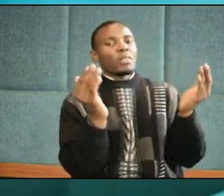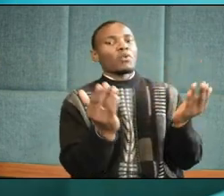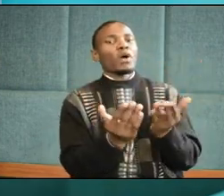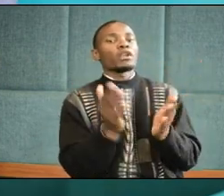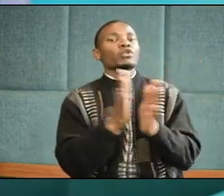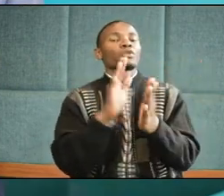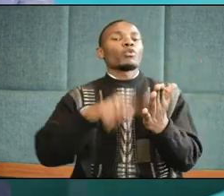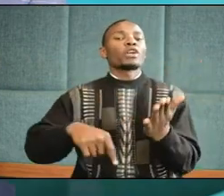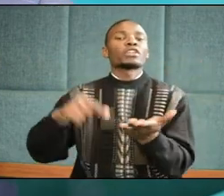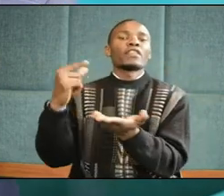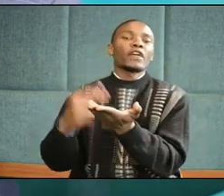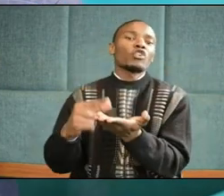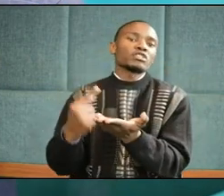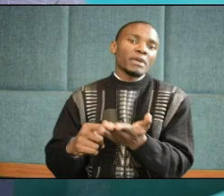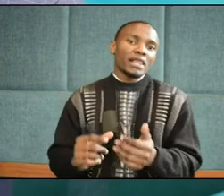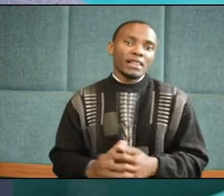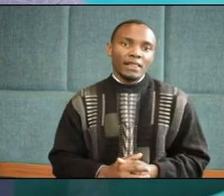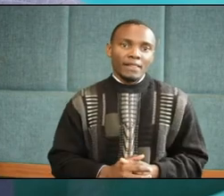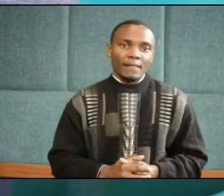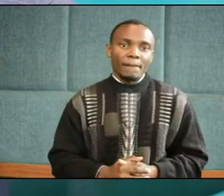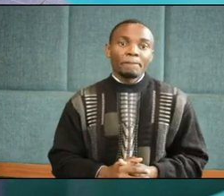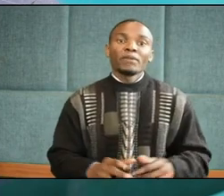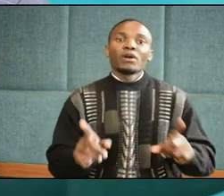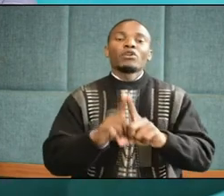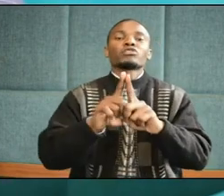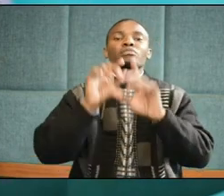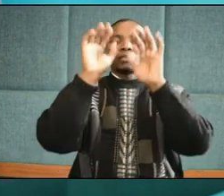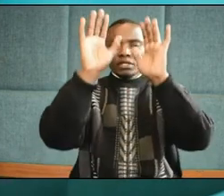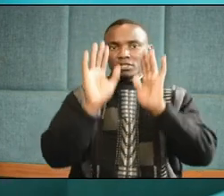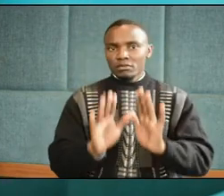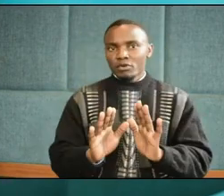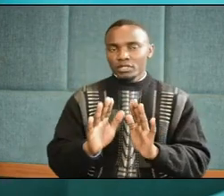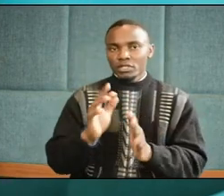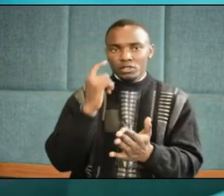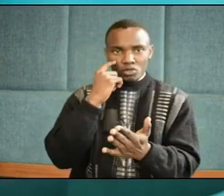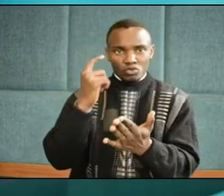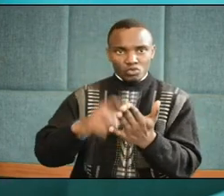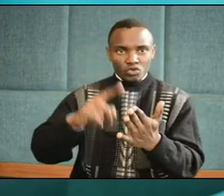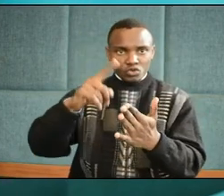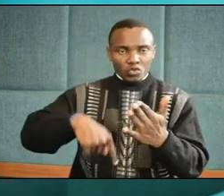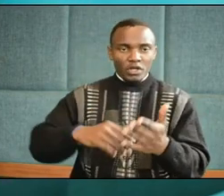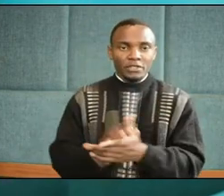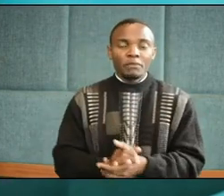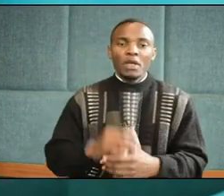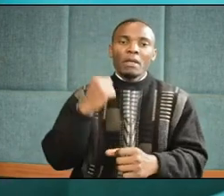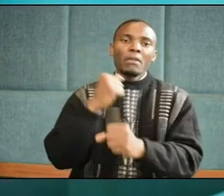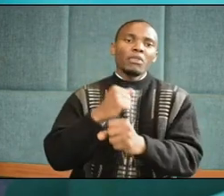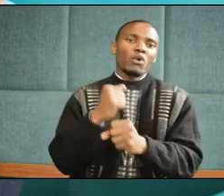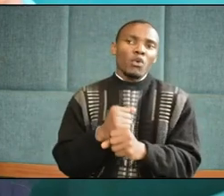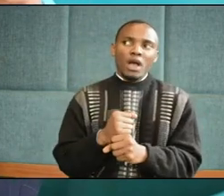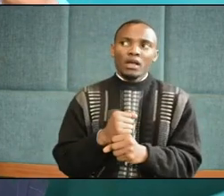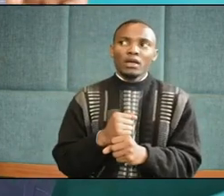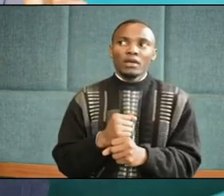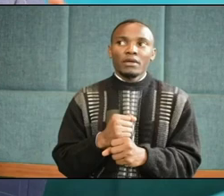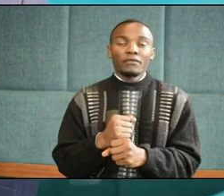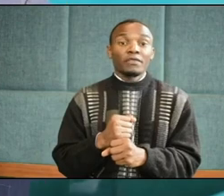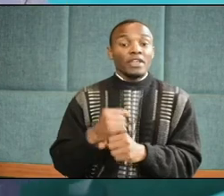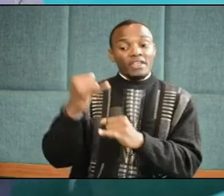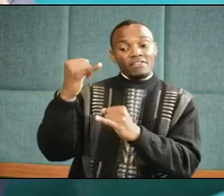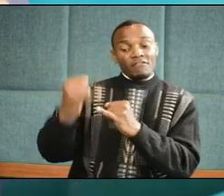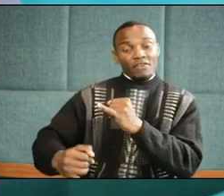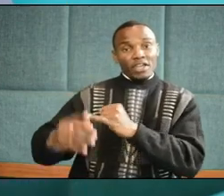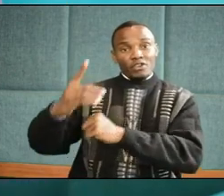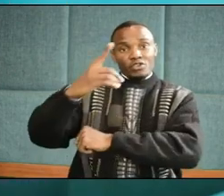the gospel. It is important to note that the work in these last